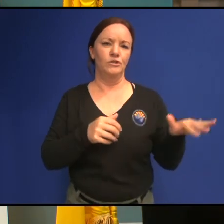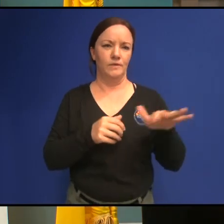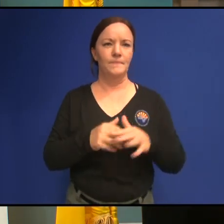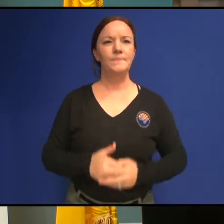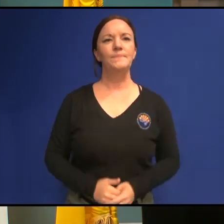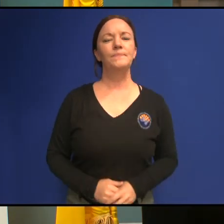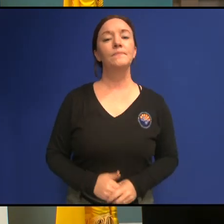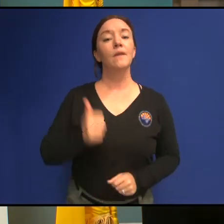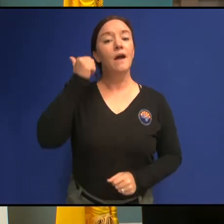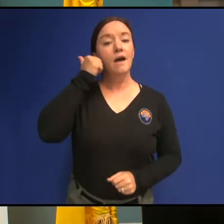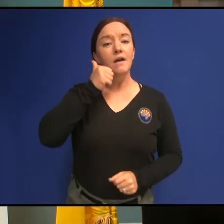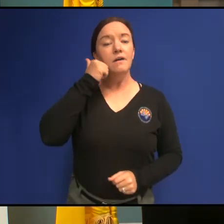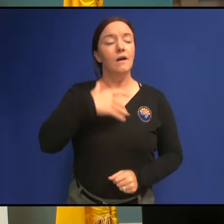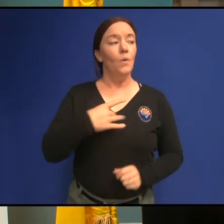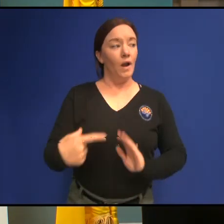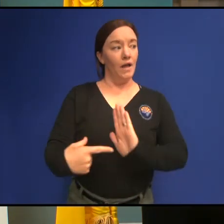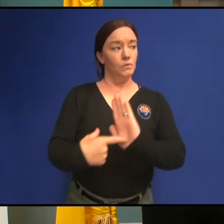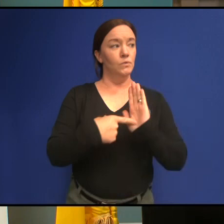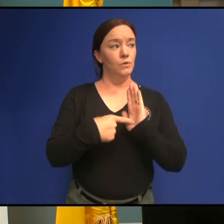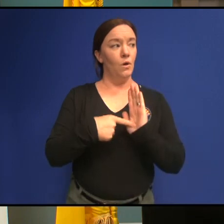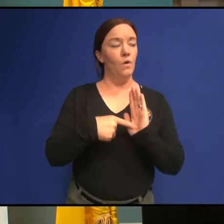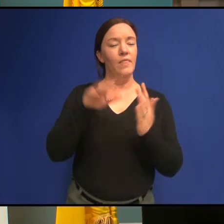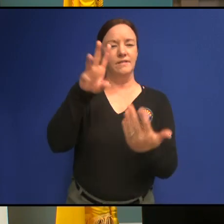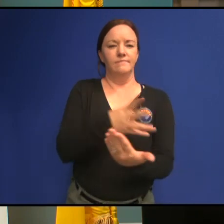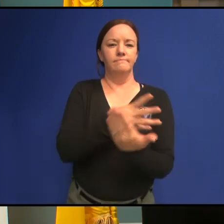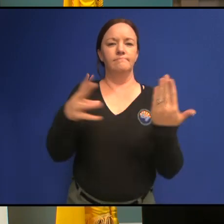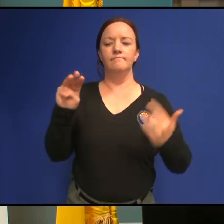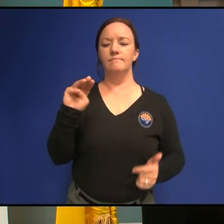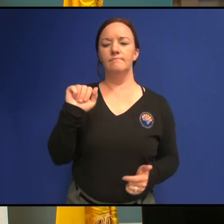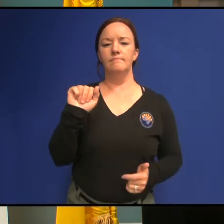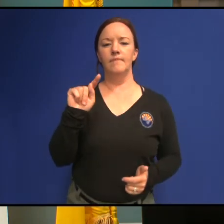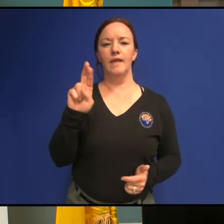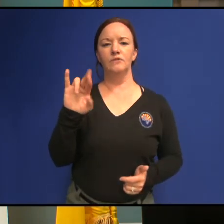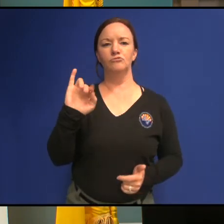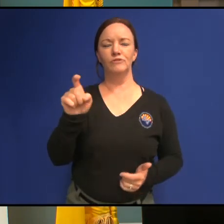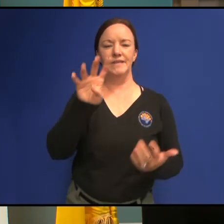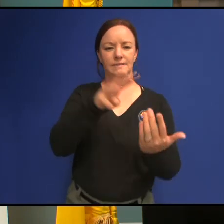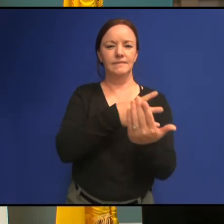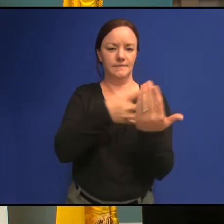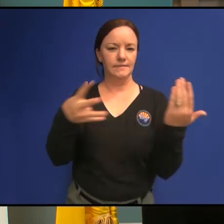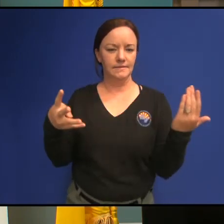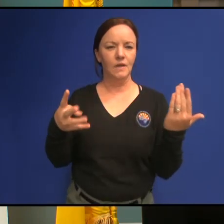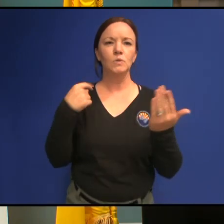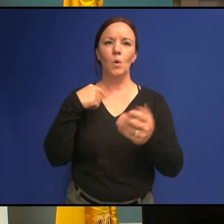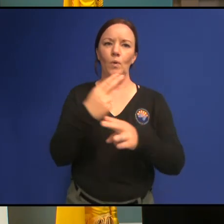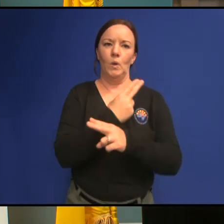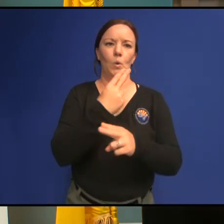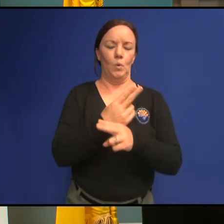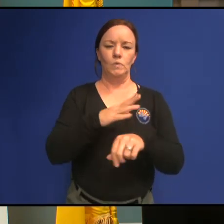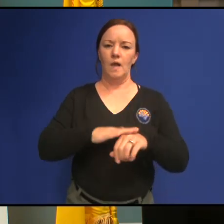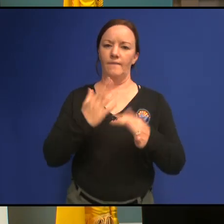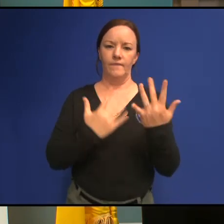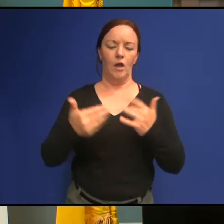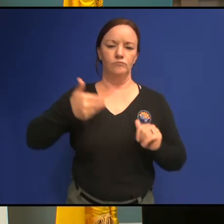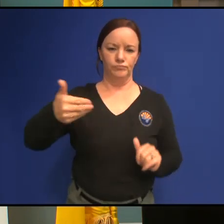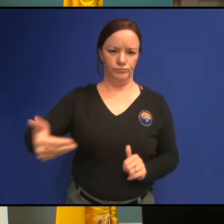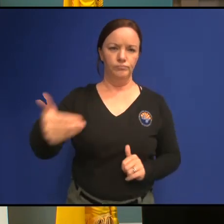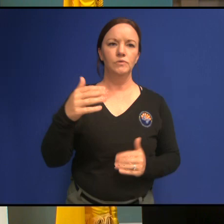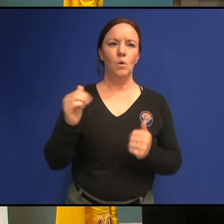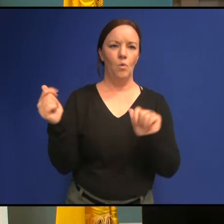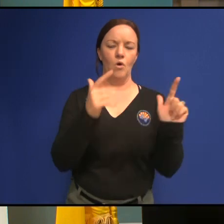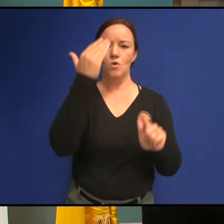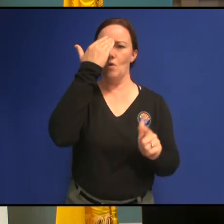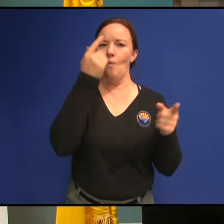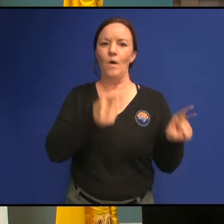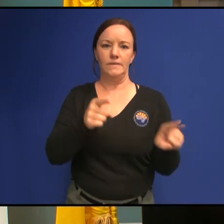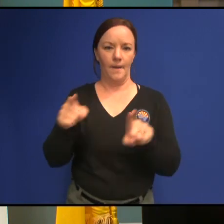So every day we like to show this chart. It's our matrix that we use here on the fire so everybody knows what's happening. And of course, remember, we like to see